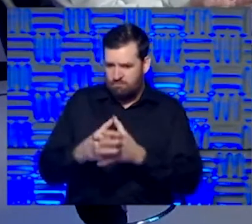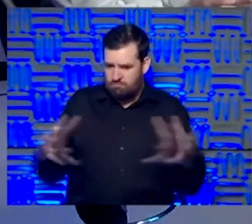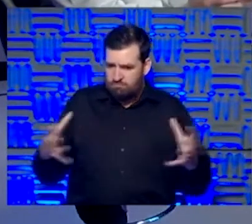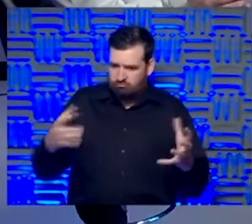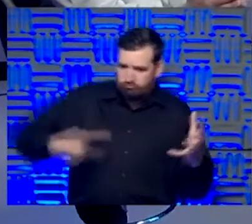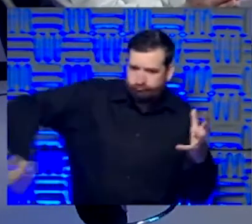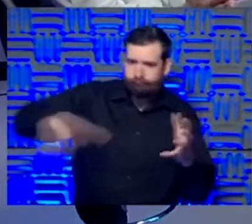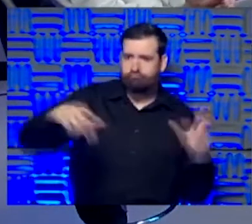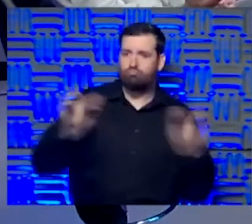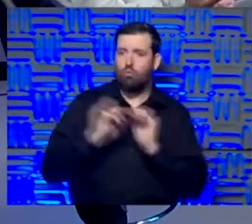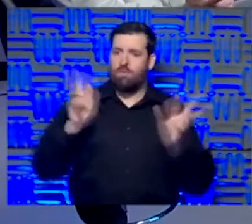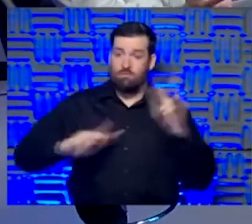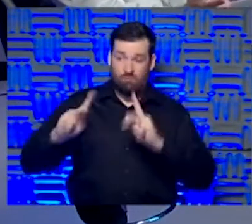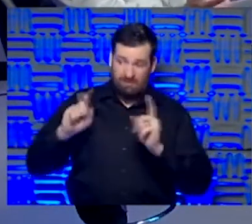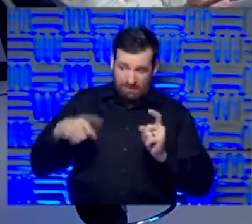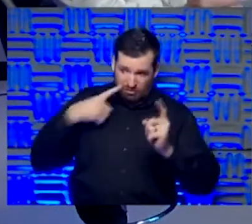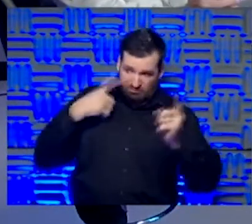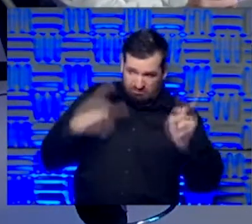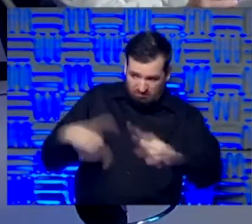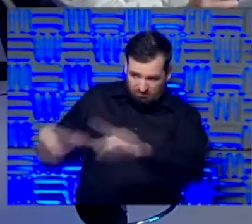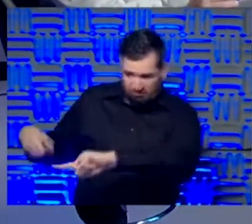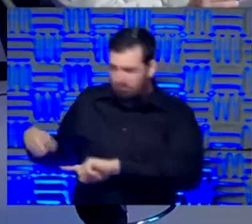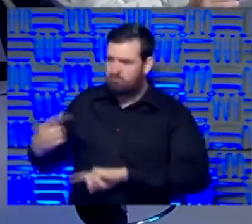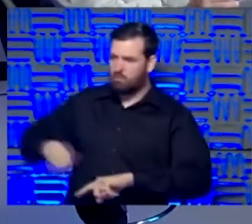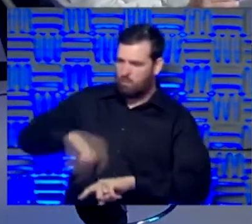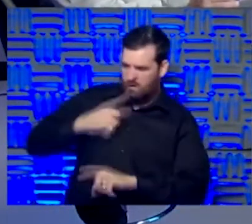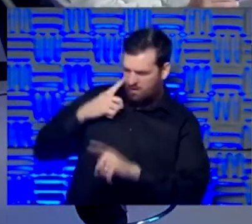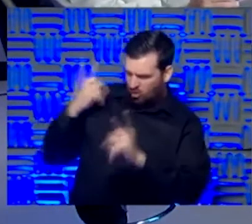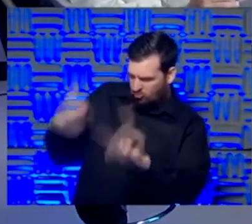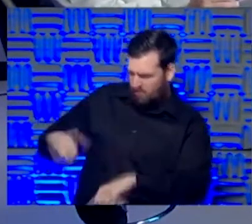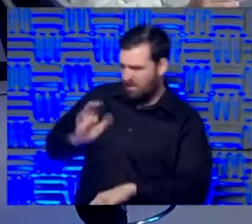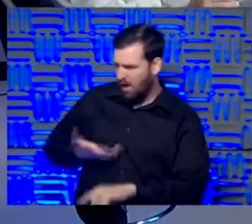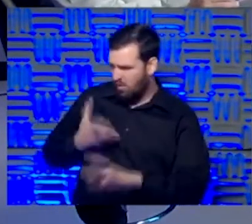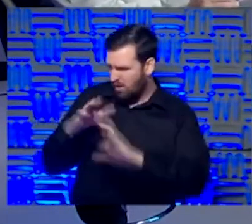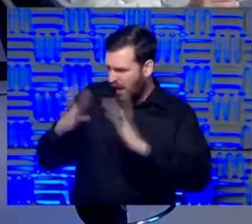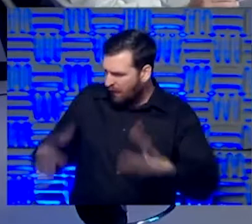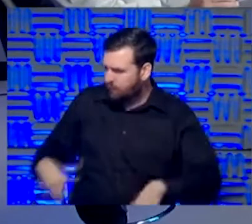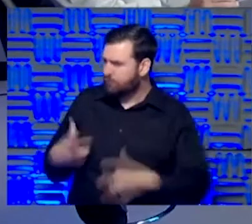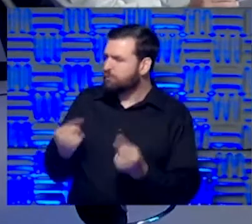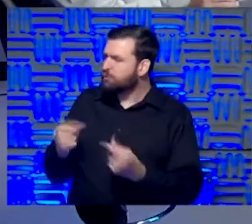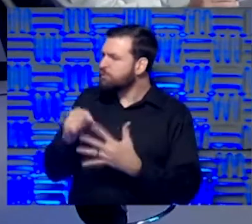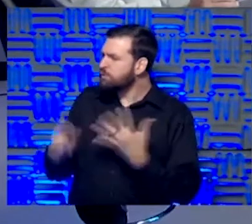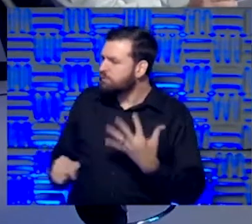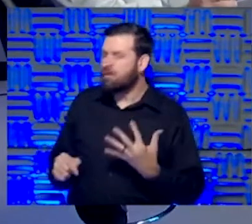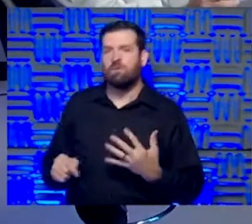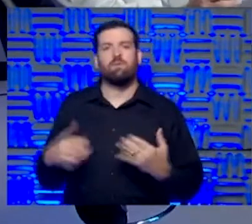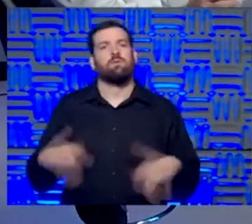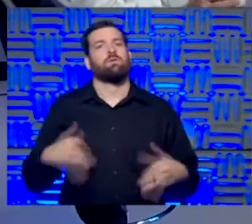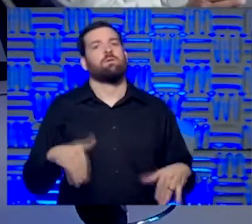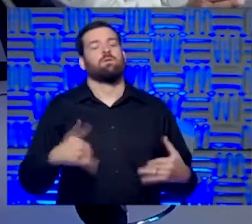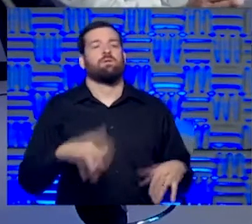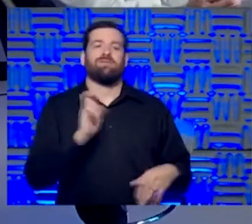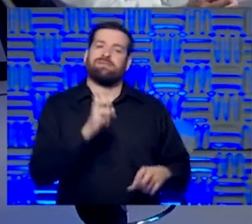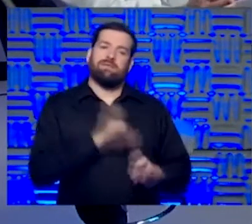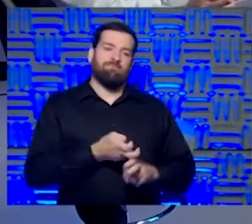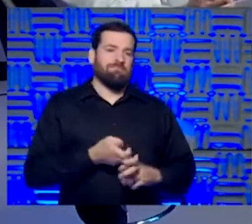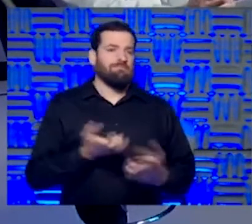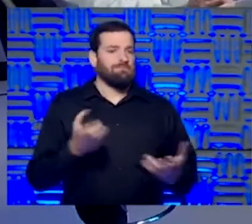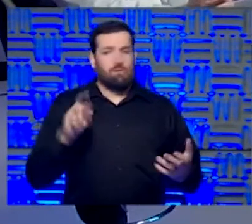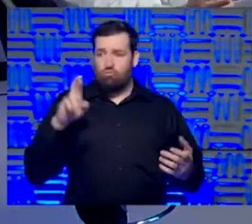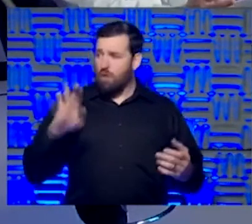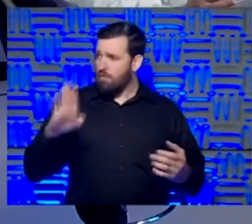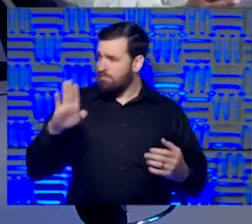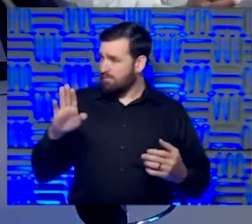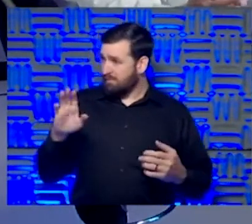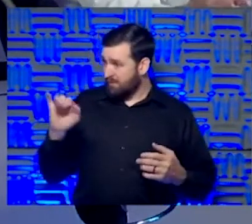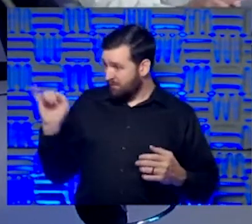make a pact with the other parents about what we both agree our households are going to do? Wow, that's a hard one, Rob. Is that part of the infection control policy